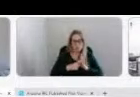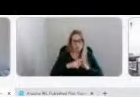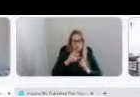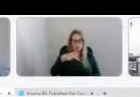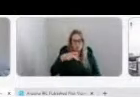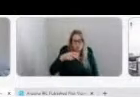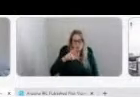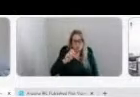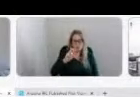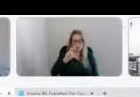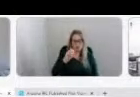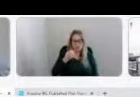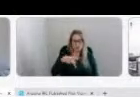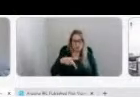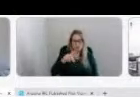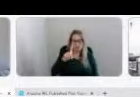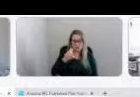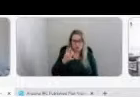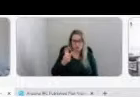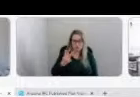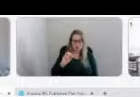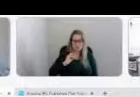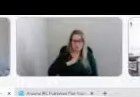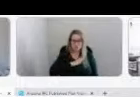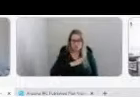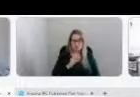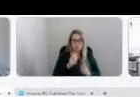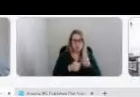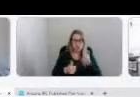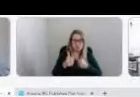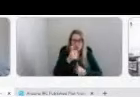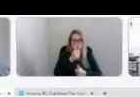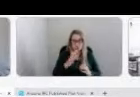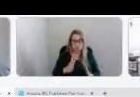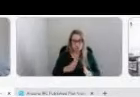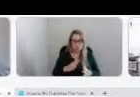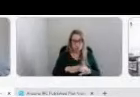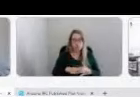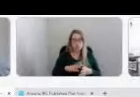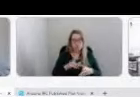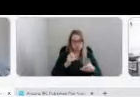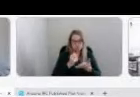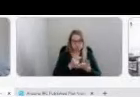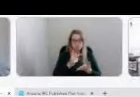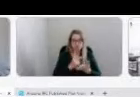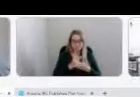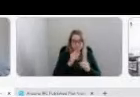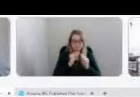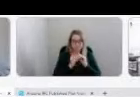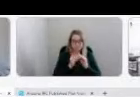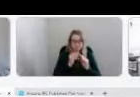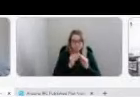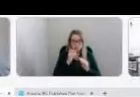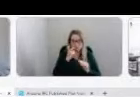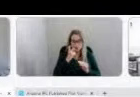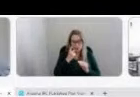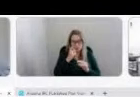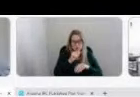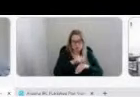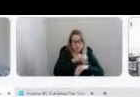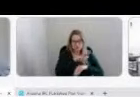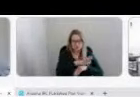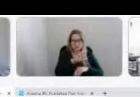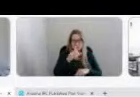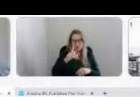106. our board of supervisors you know anonymously approved the revision to our recently submitted legislative